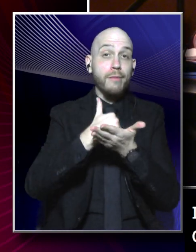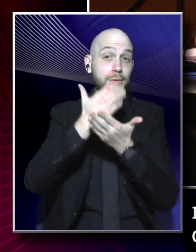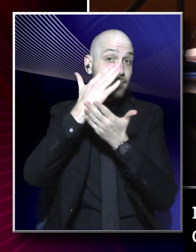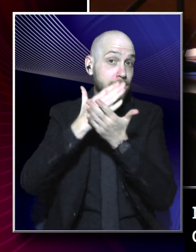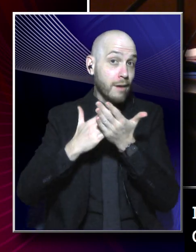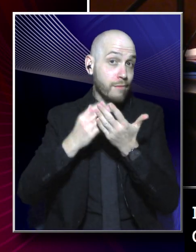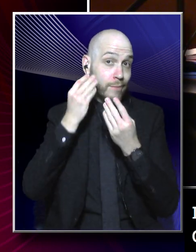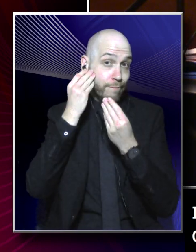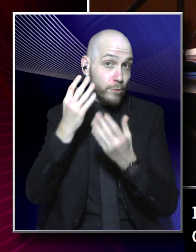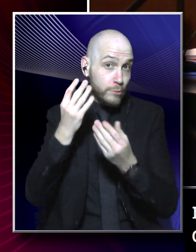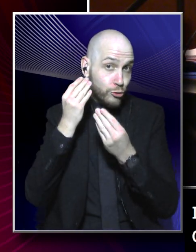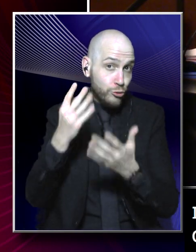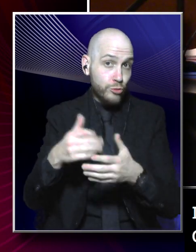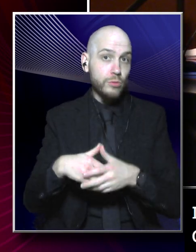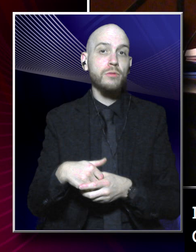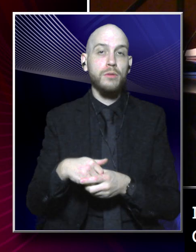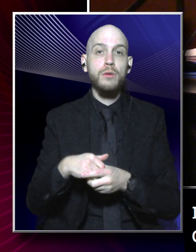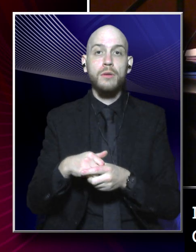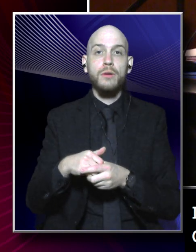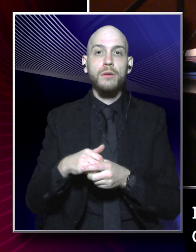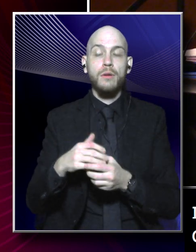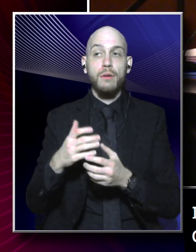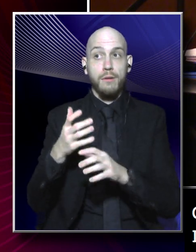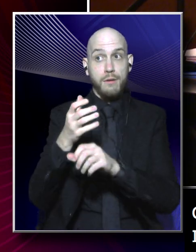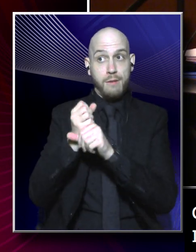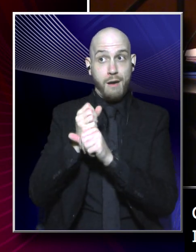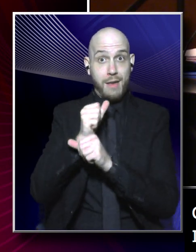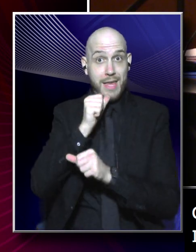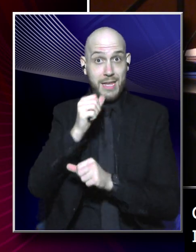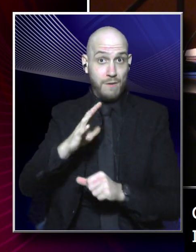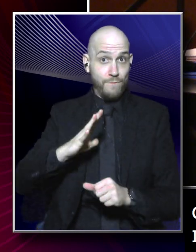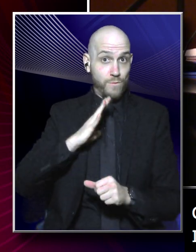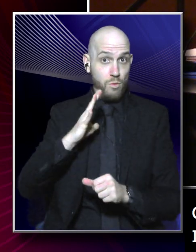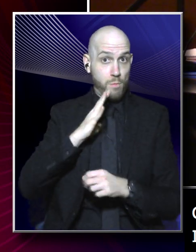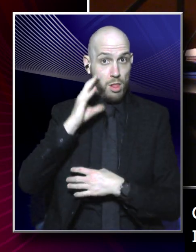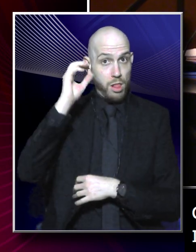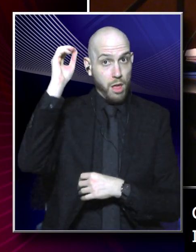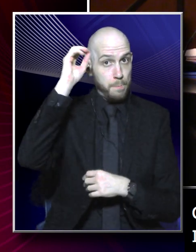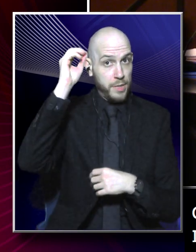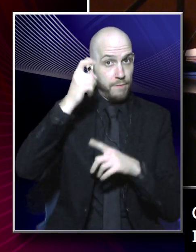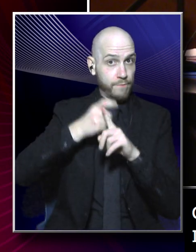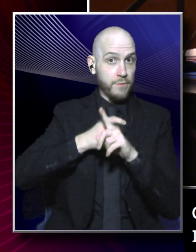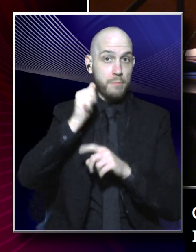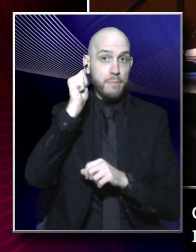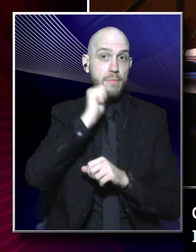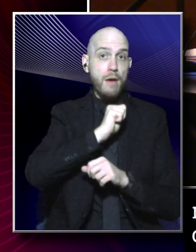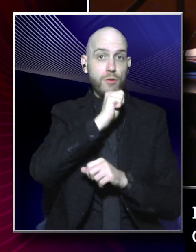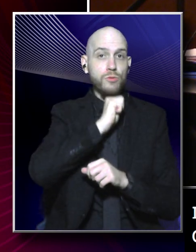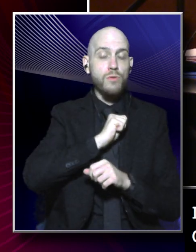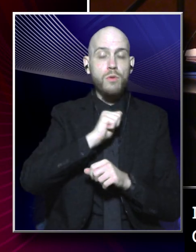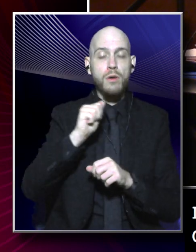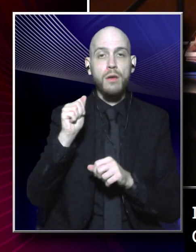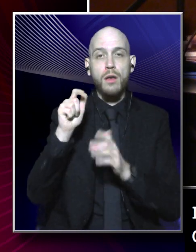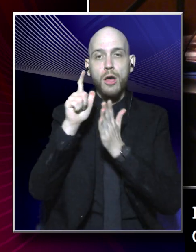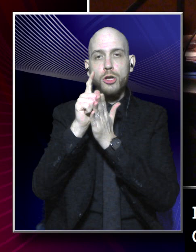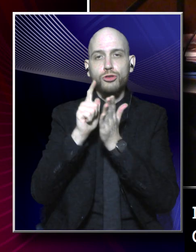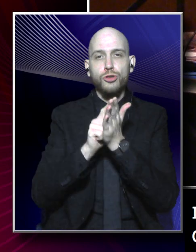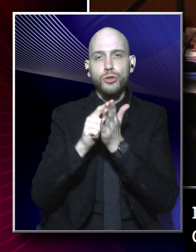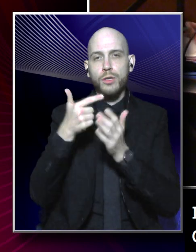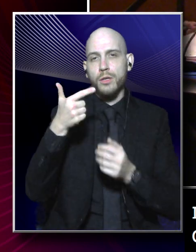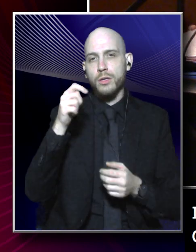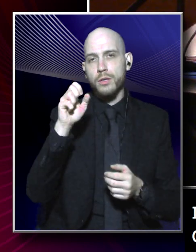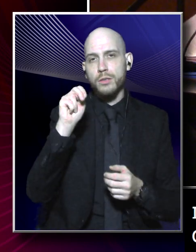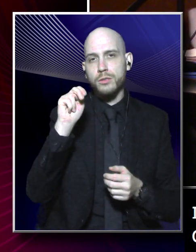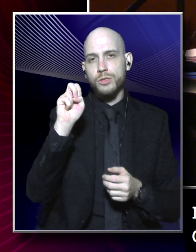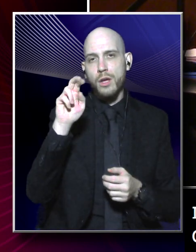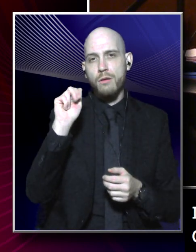an informal opinion from the Arizona Attorney General Office. We have that. We've